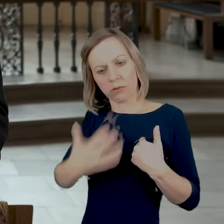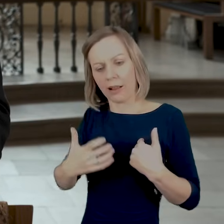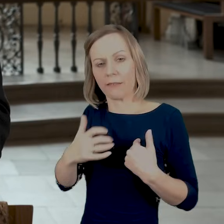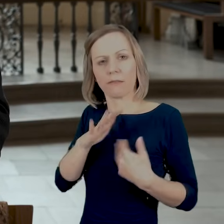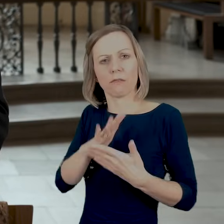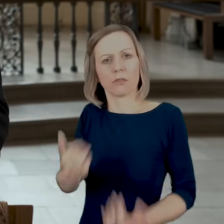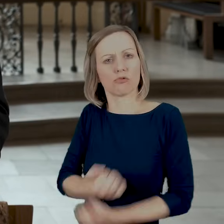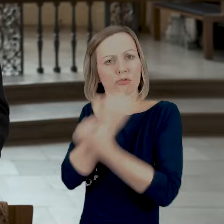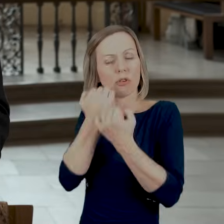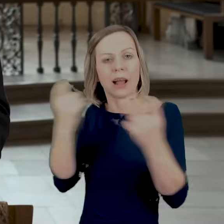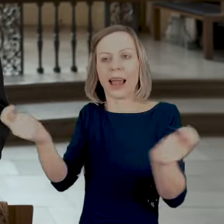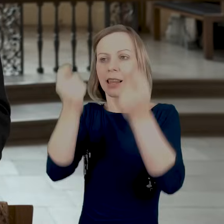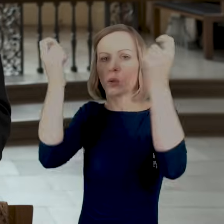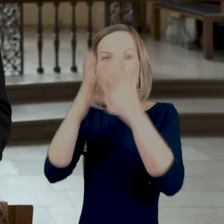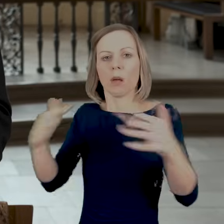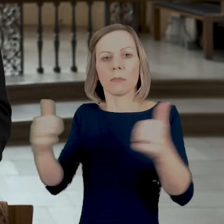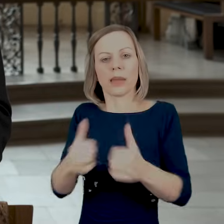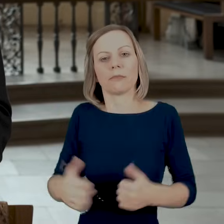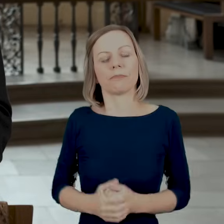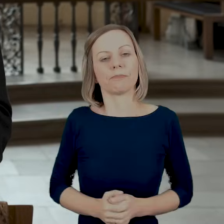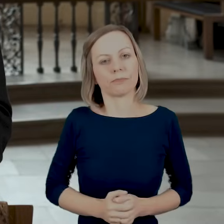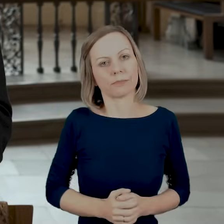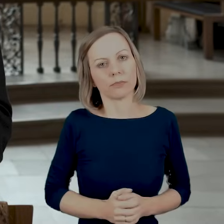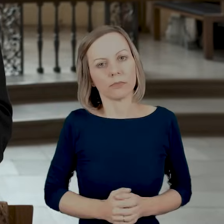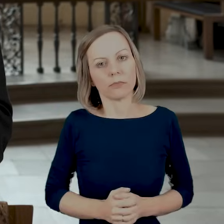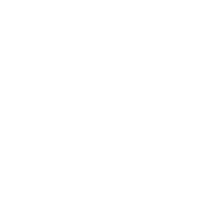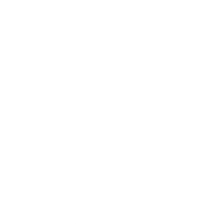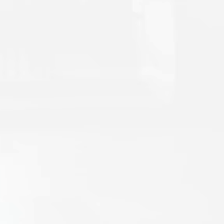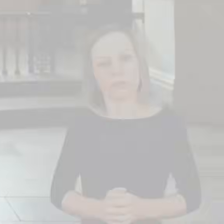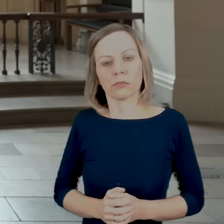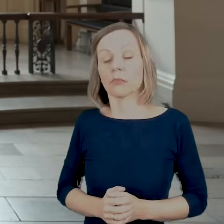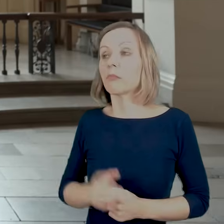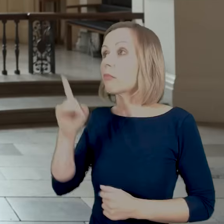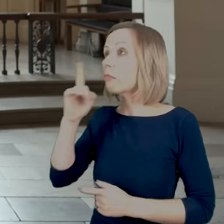our arms strong. Alleluia. Amen.